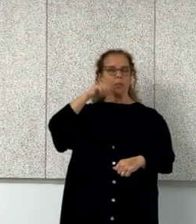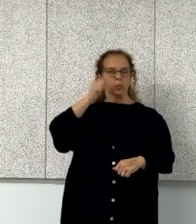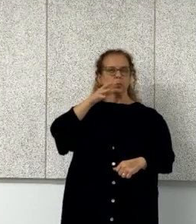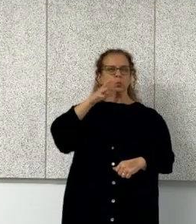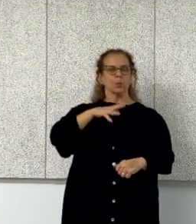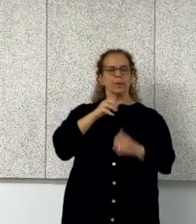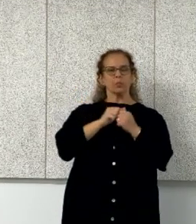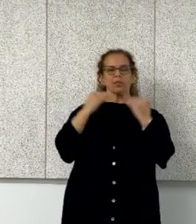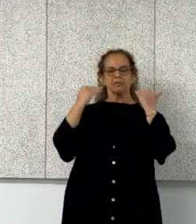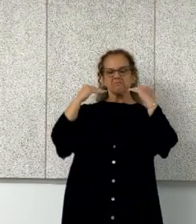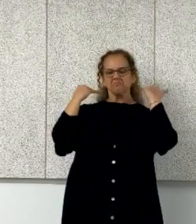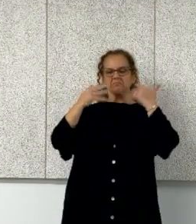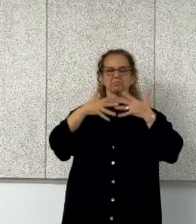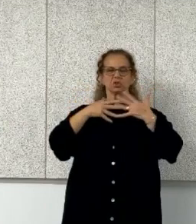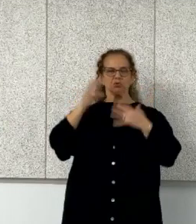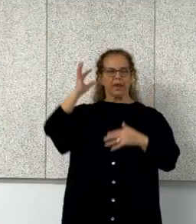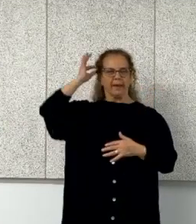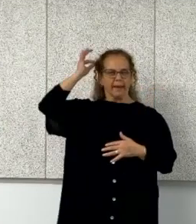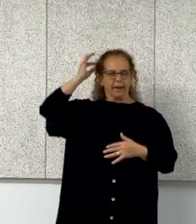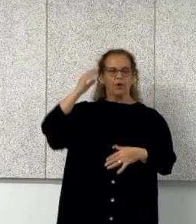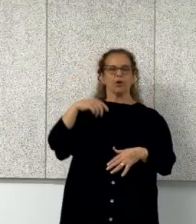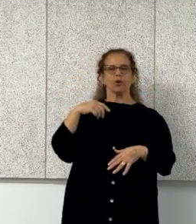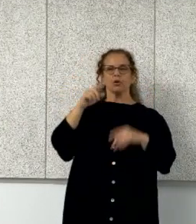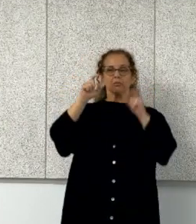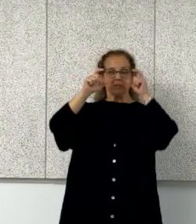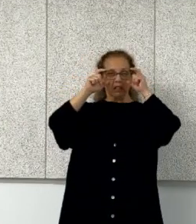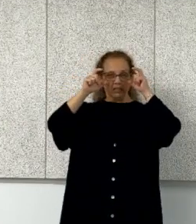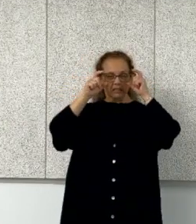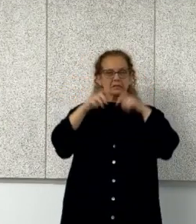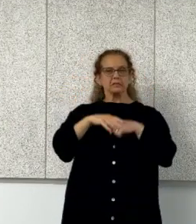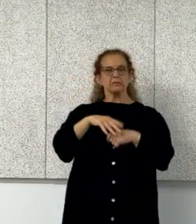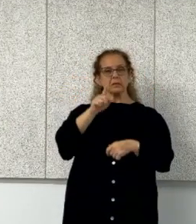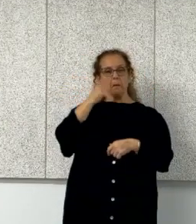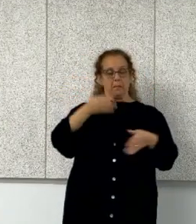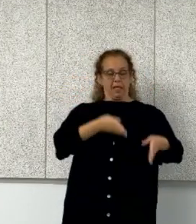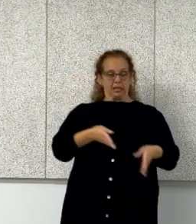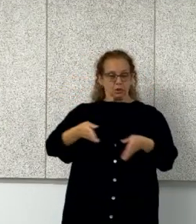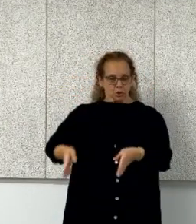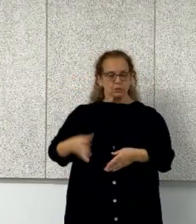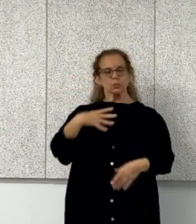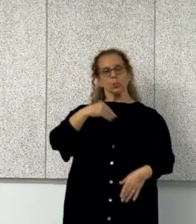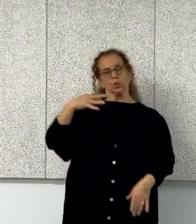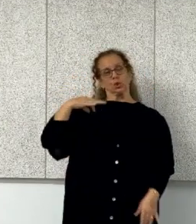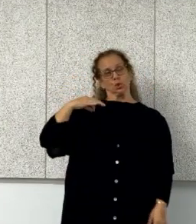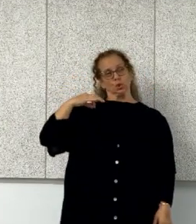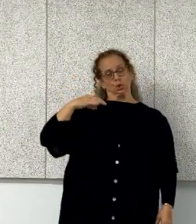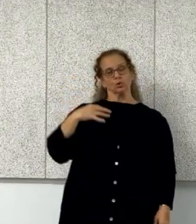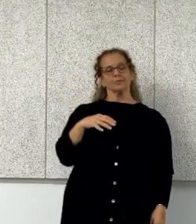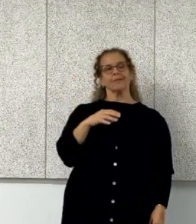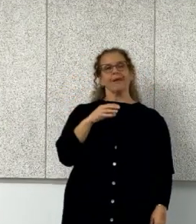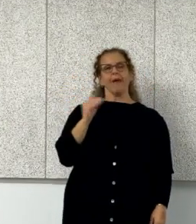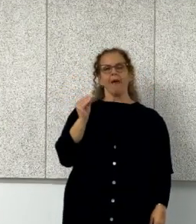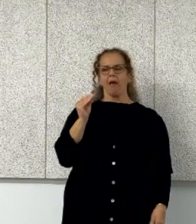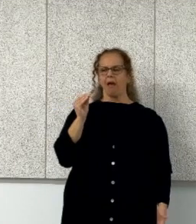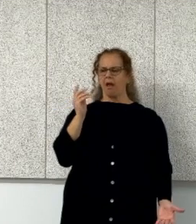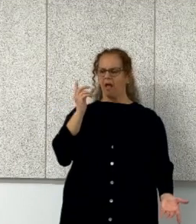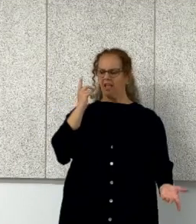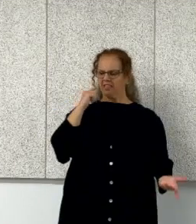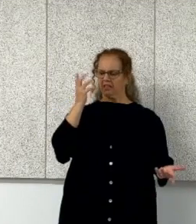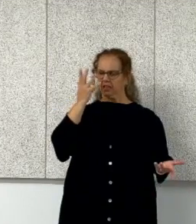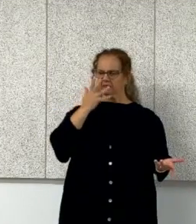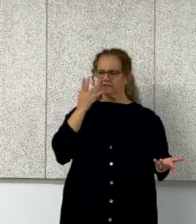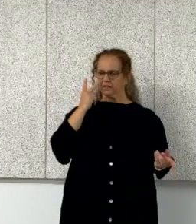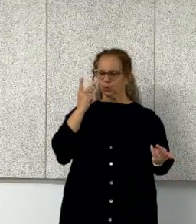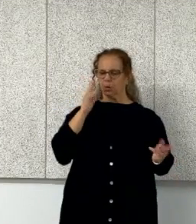hair, wearing kind of clear glasses, black jeans, white shirt, and I think that's my